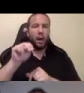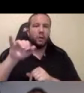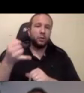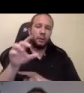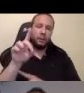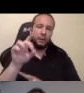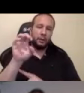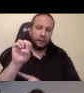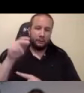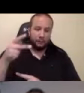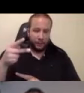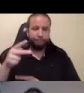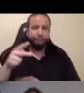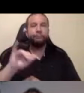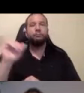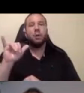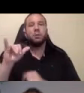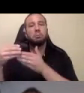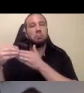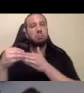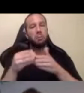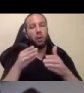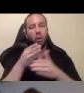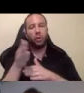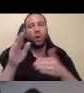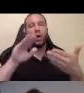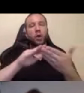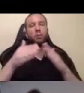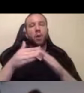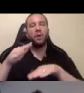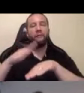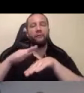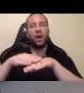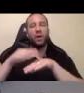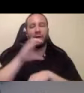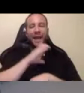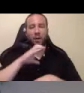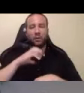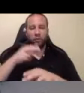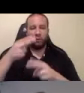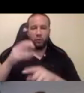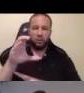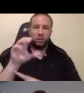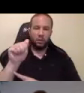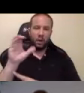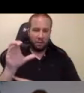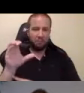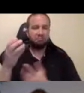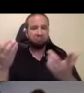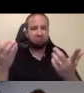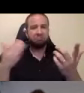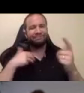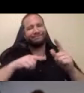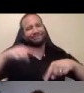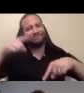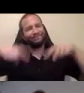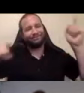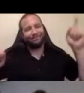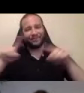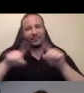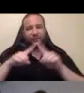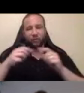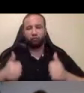also further guided by a community advisory council, or CAC, that's comprised of a diverse group of residents